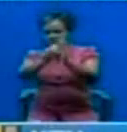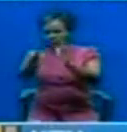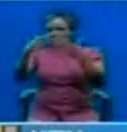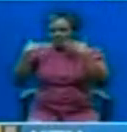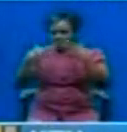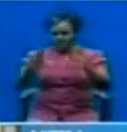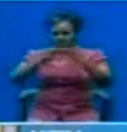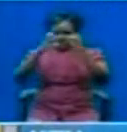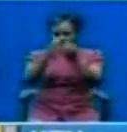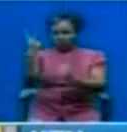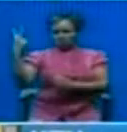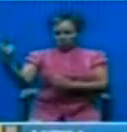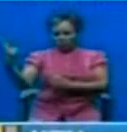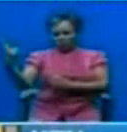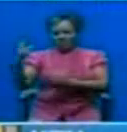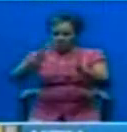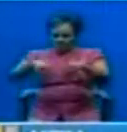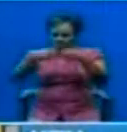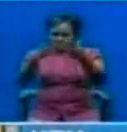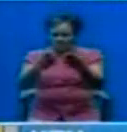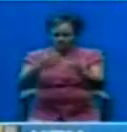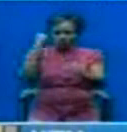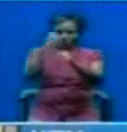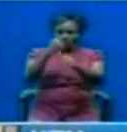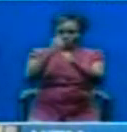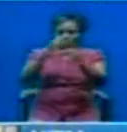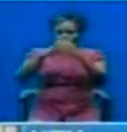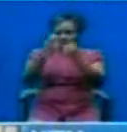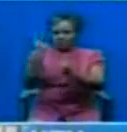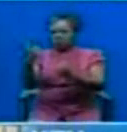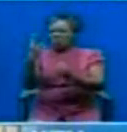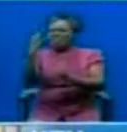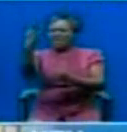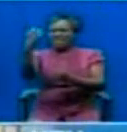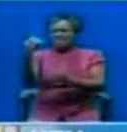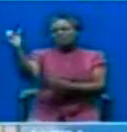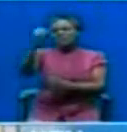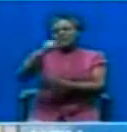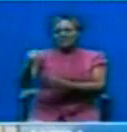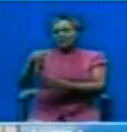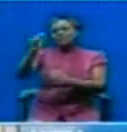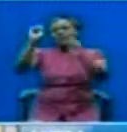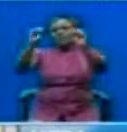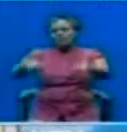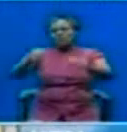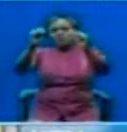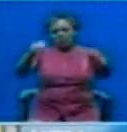finished standard 2, you give them standard 2 work, only around 30% of them will be able